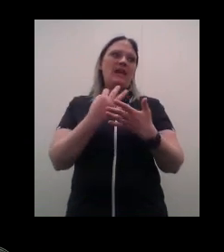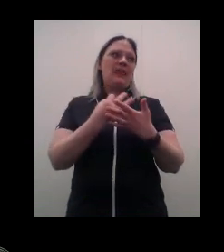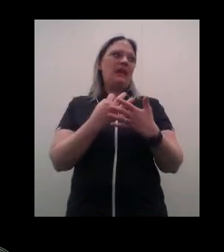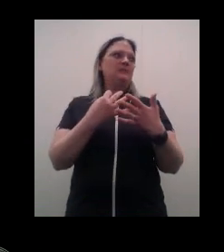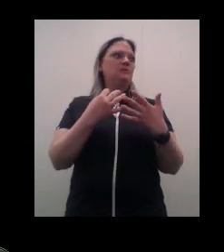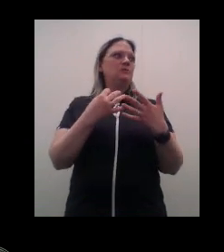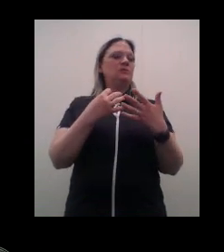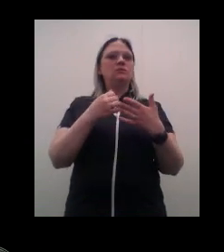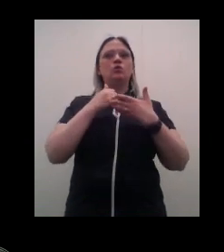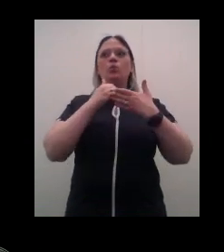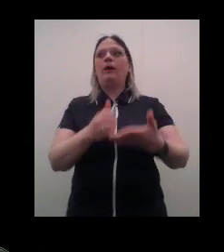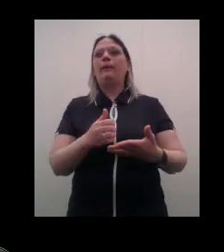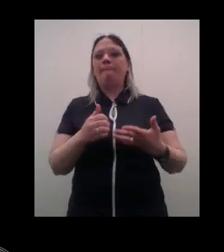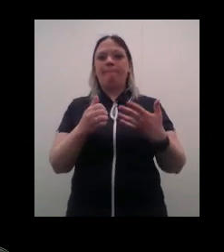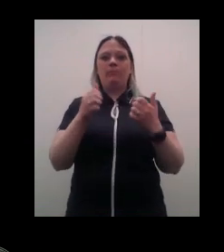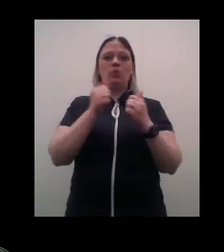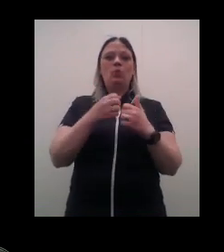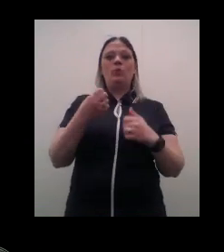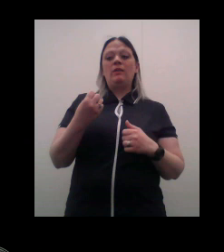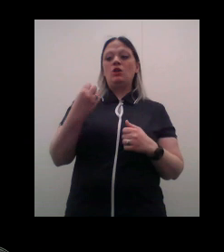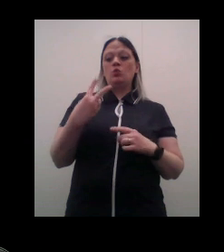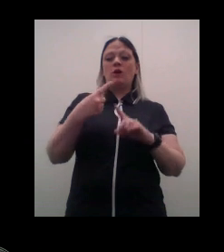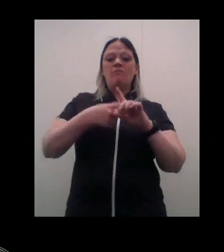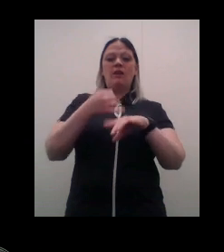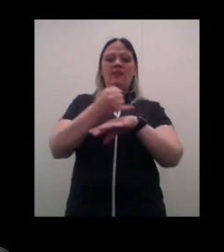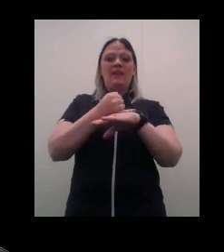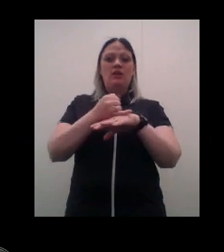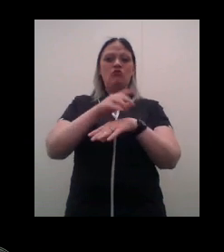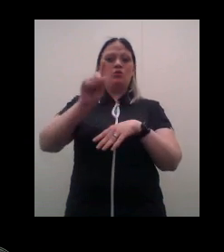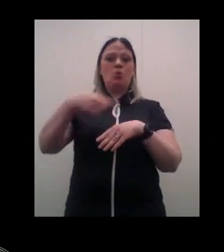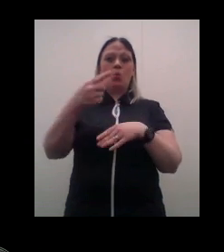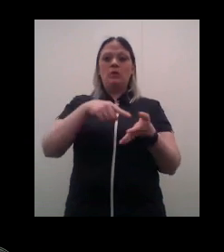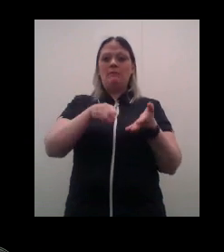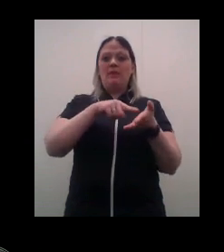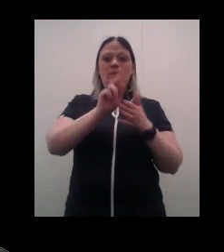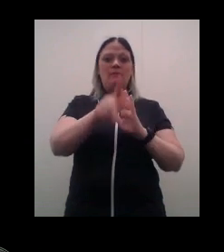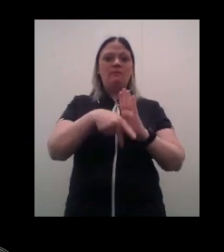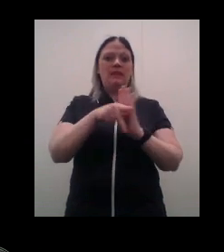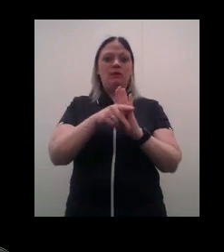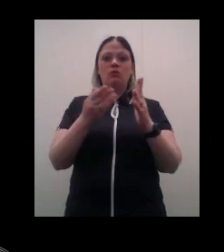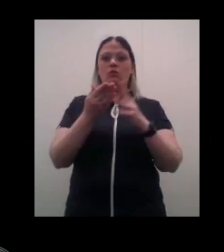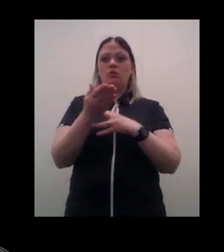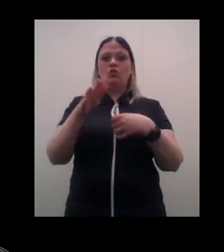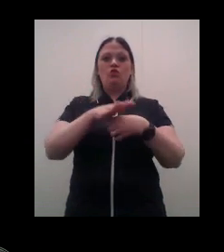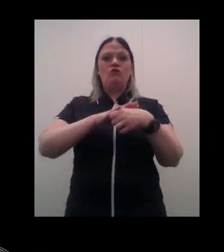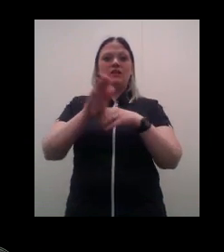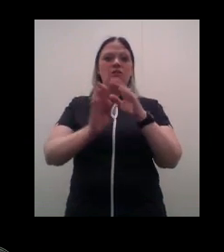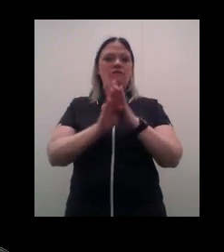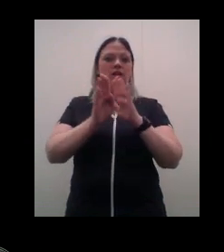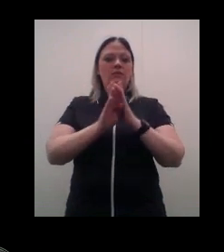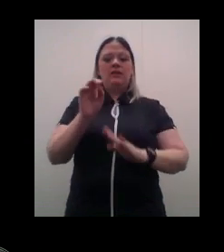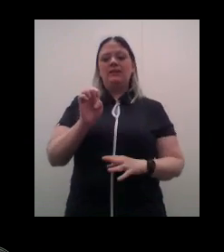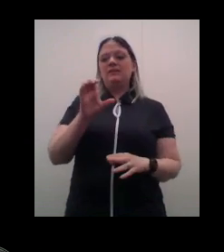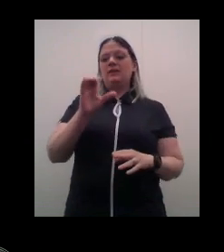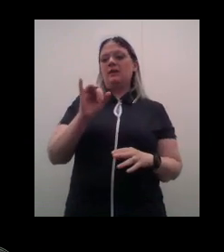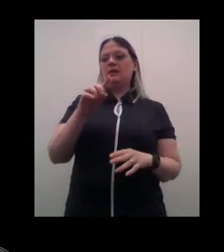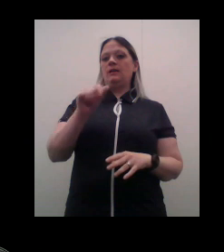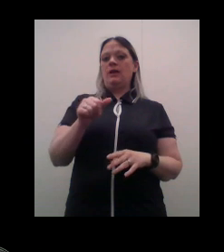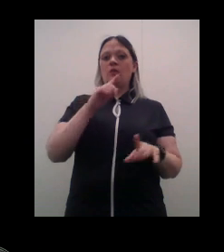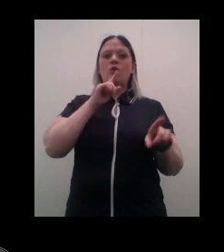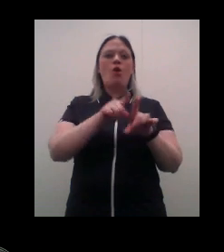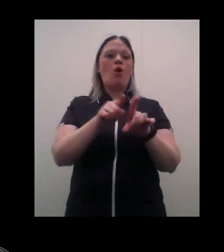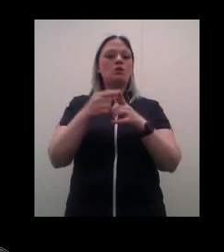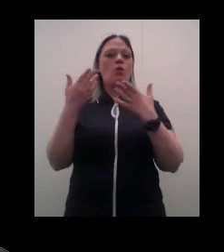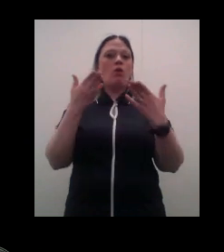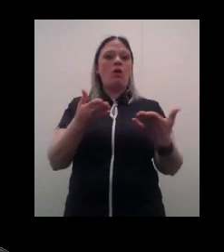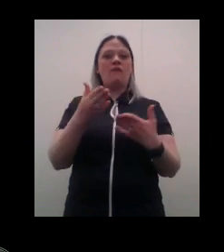companies with a 12-month interest-only payment period through the Regional Development Corporation at the ECIDA. We're also